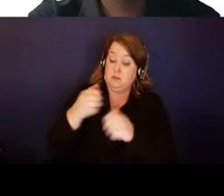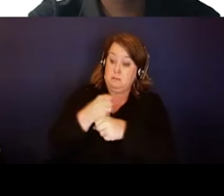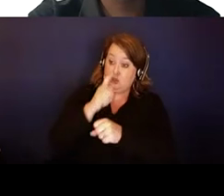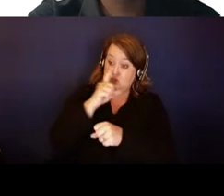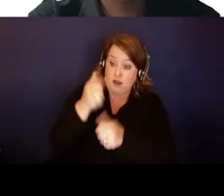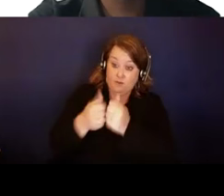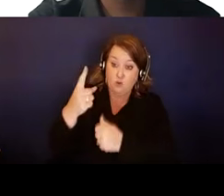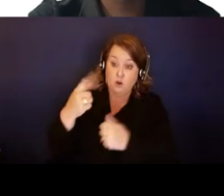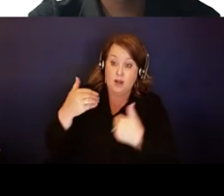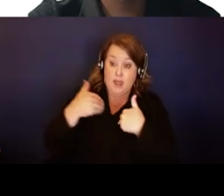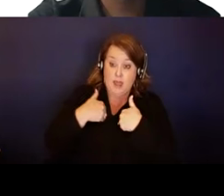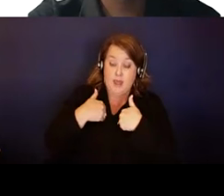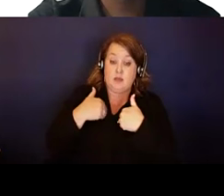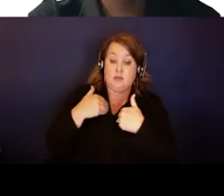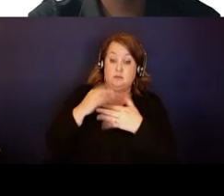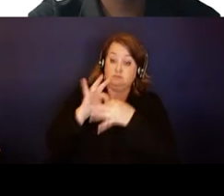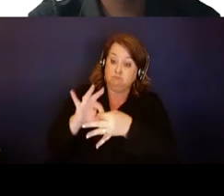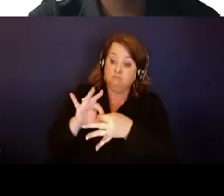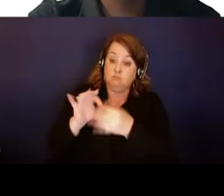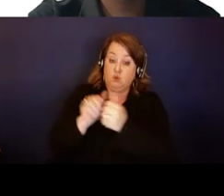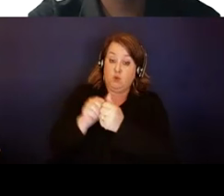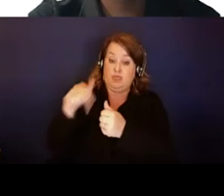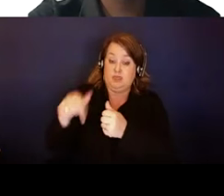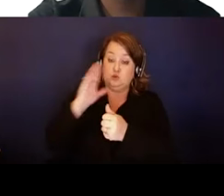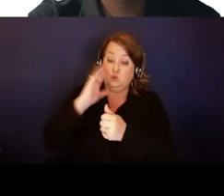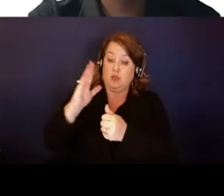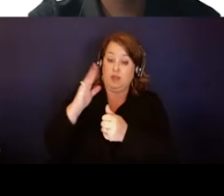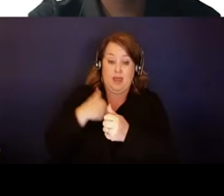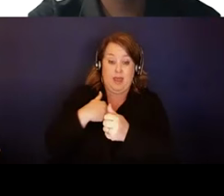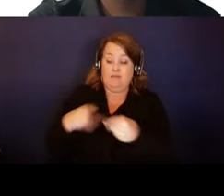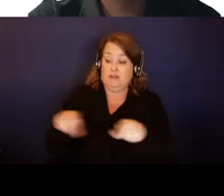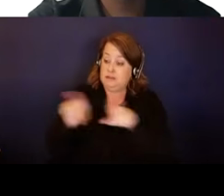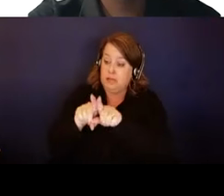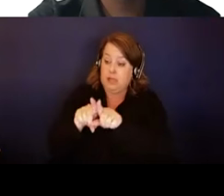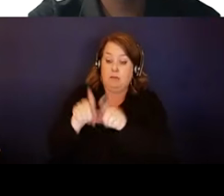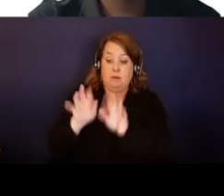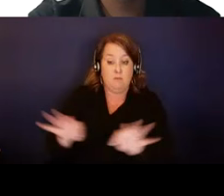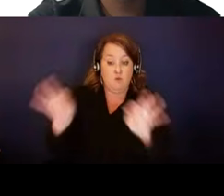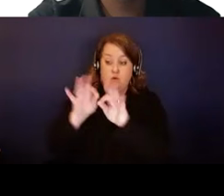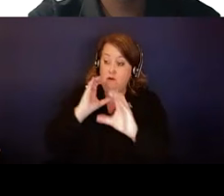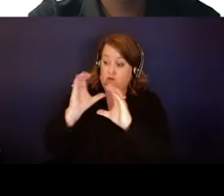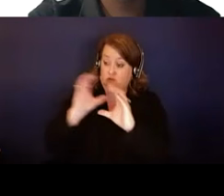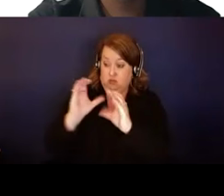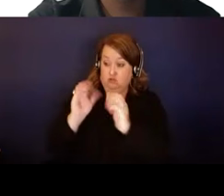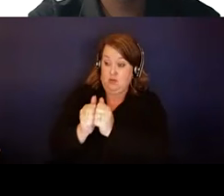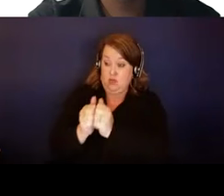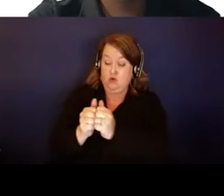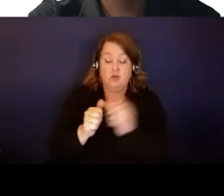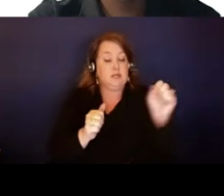a stake in this is coming together, sitting around the same table and having these really, really important conversations.